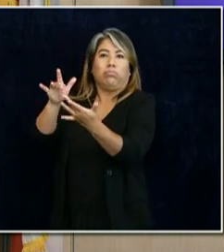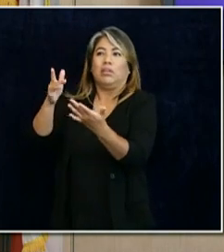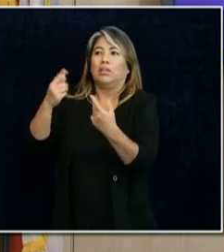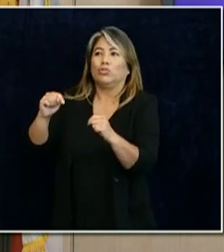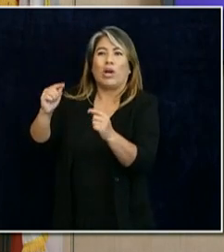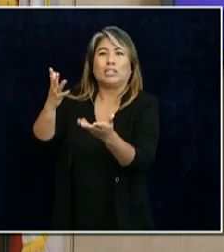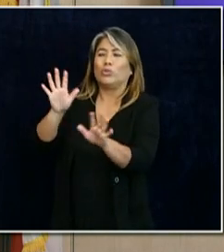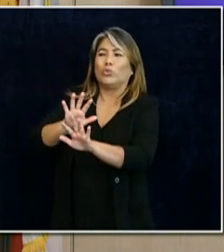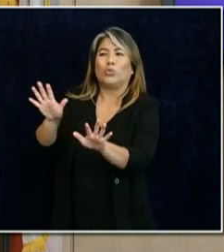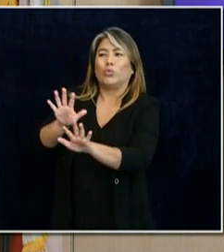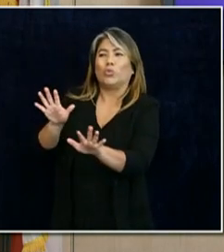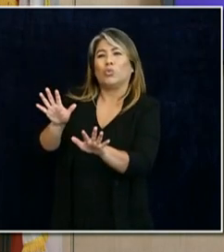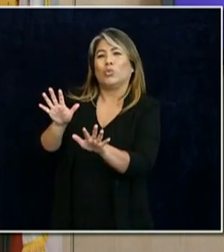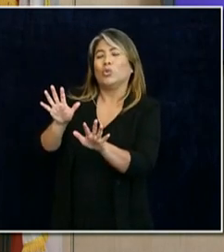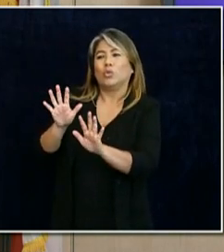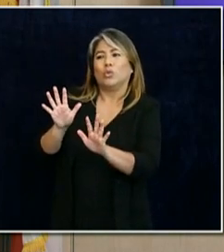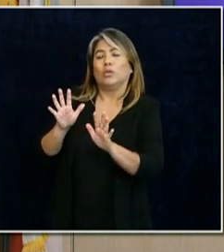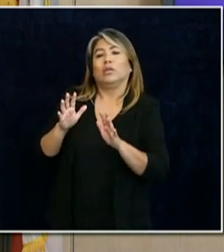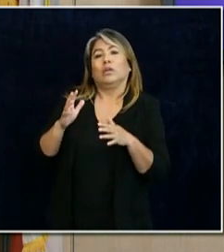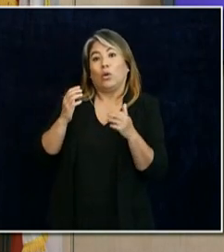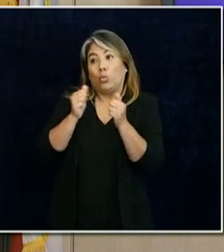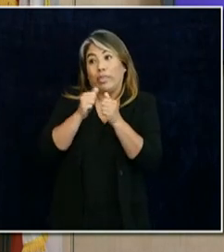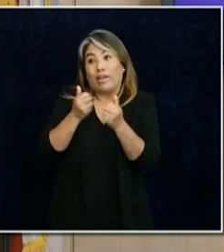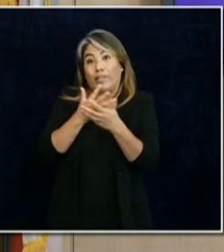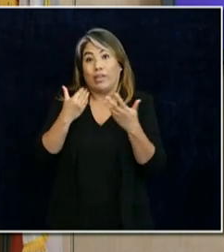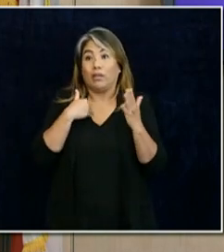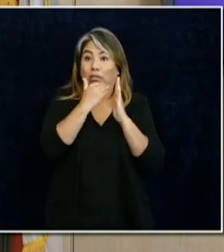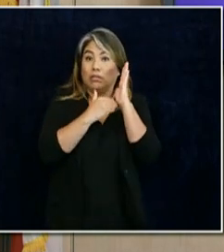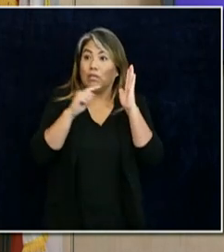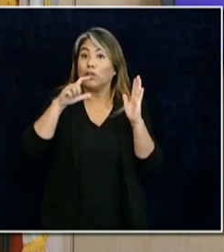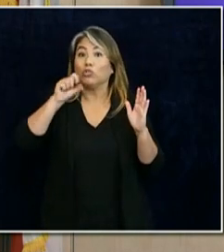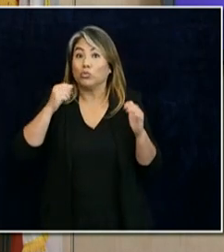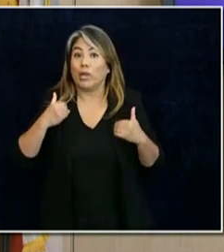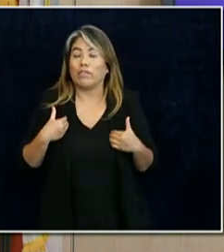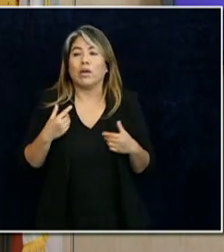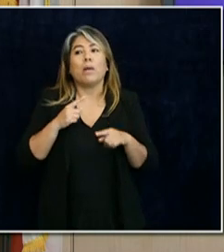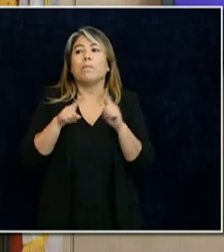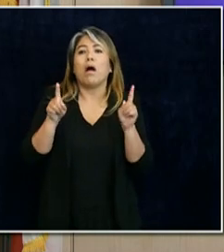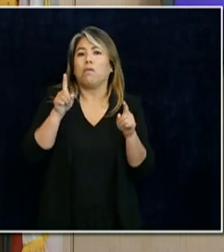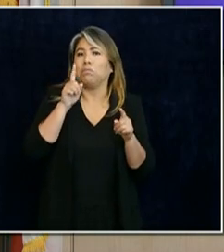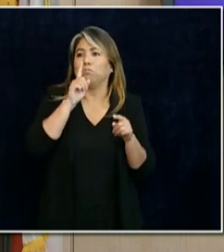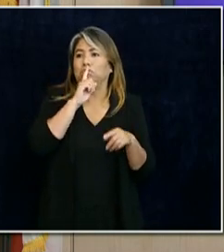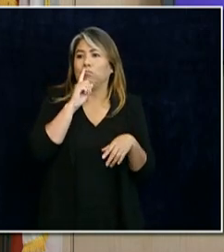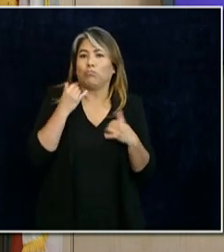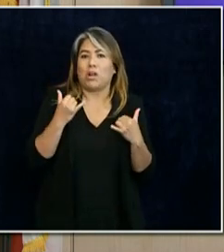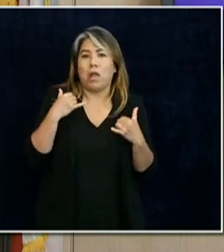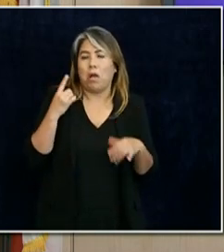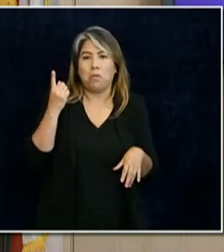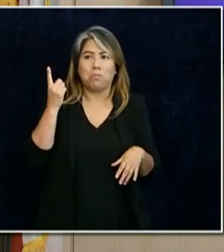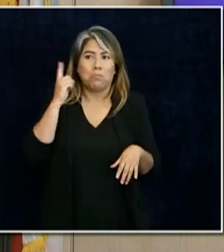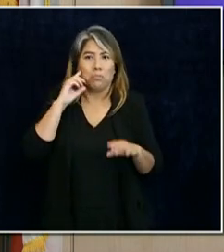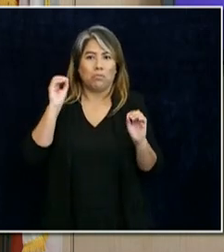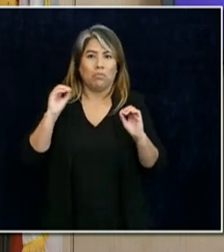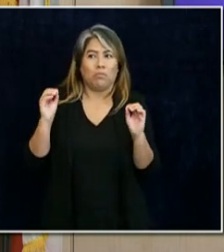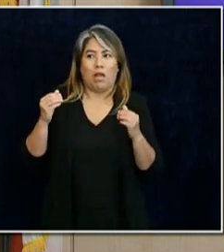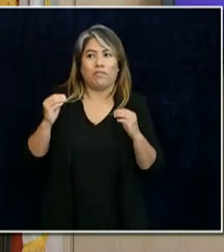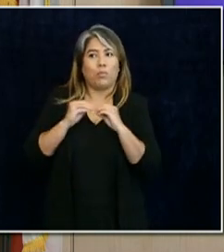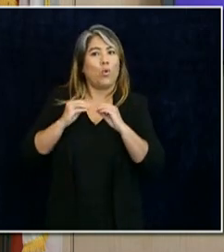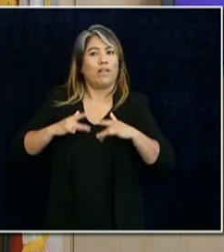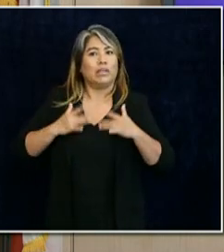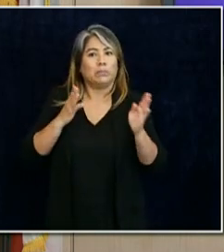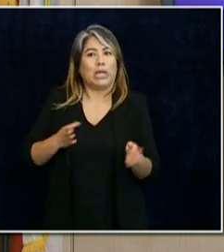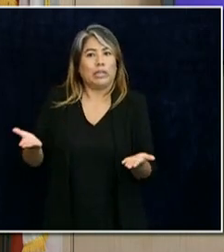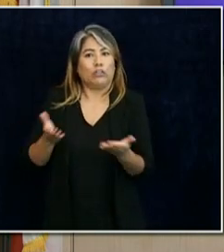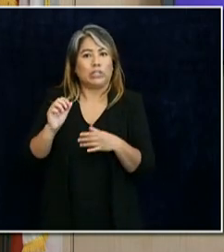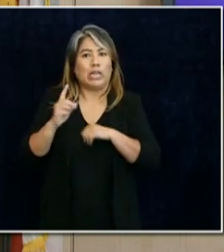discourage through whatever tools we have that instance happening again. But right now, we don't see that that entity has any more events planned here in San